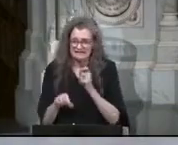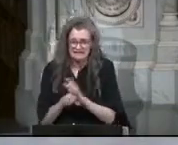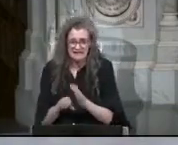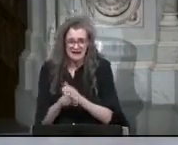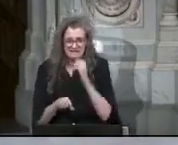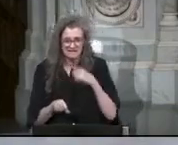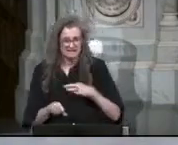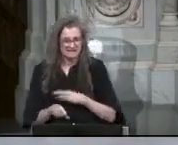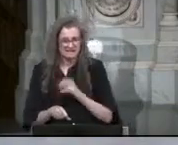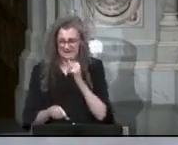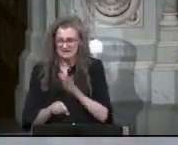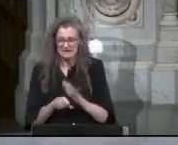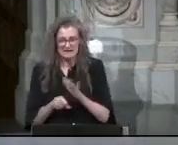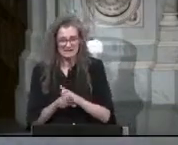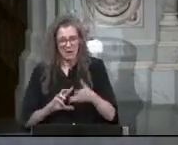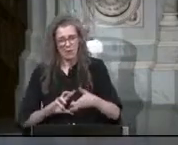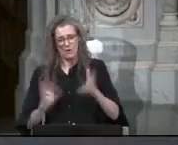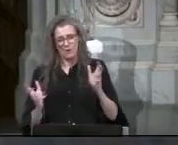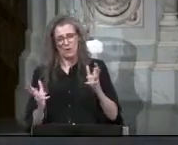understaffed, and a crisis.